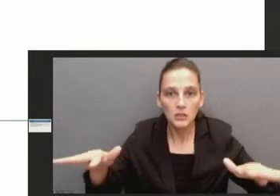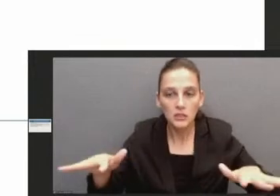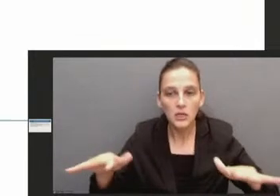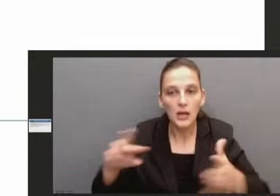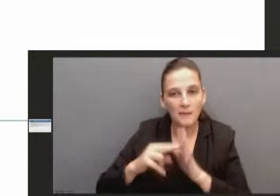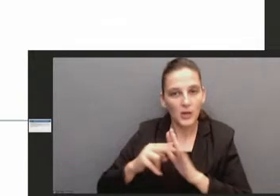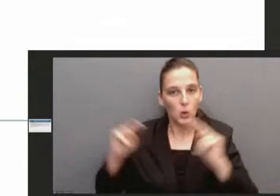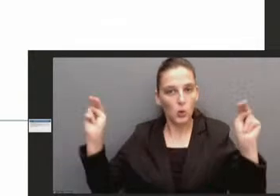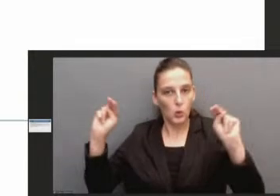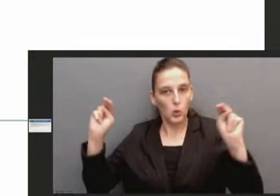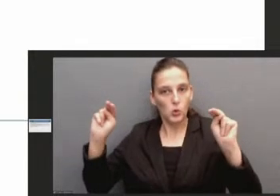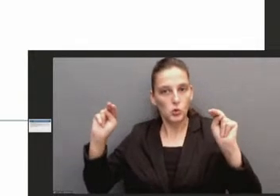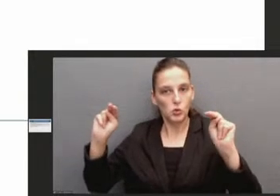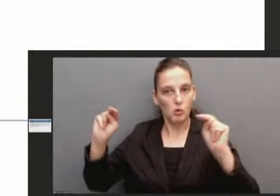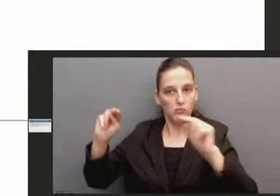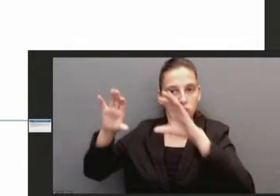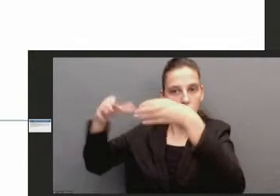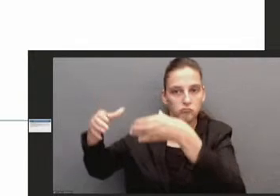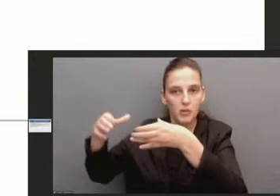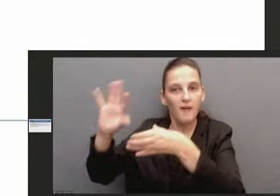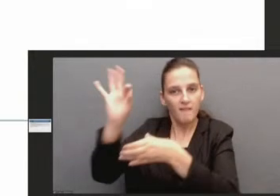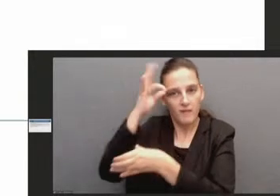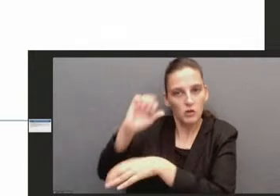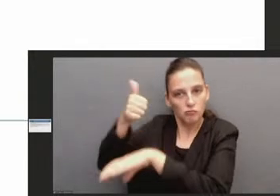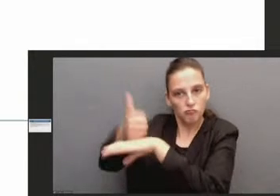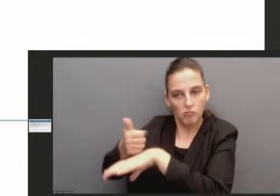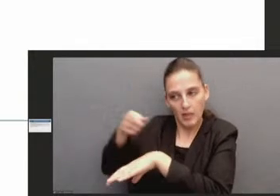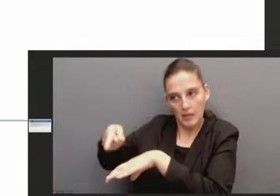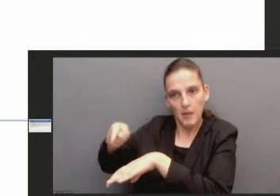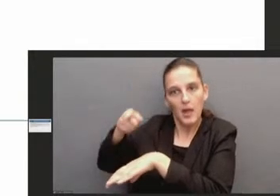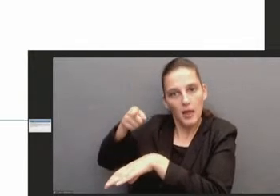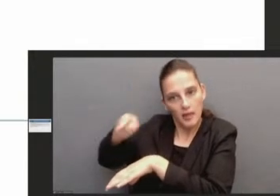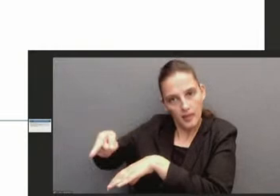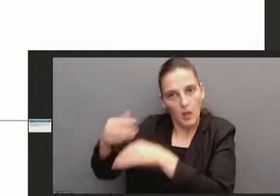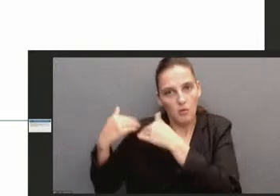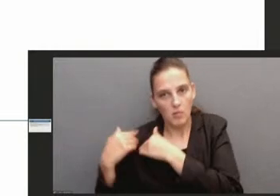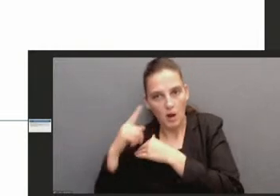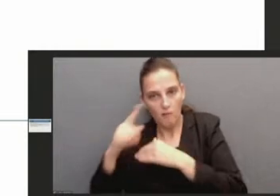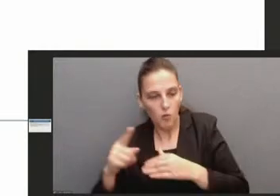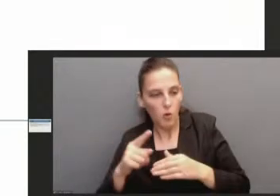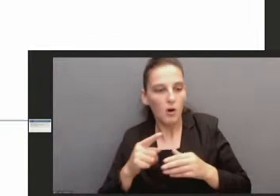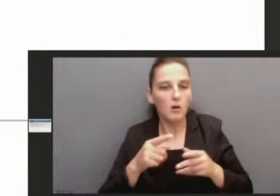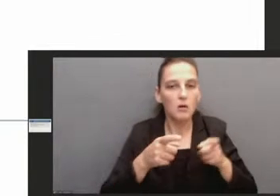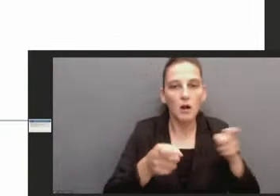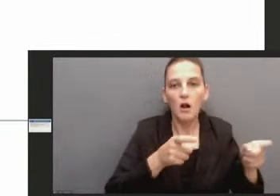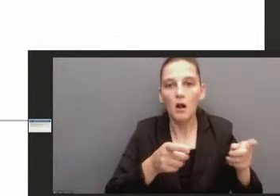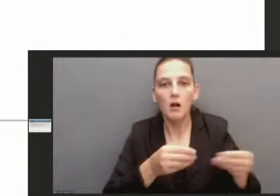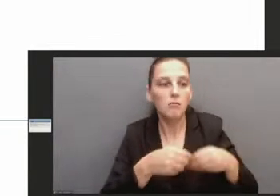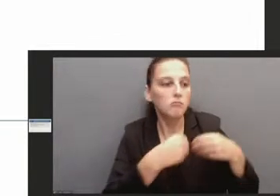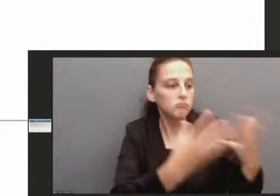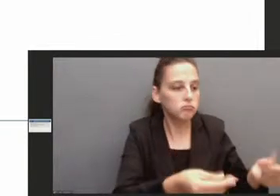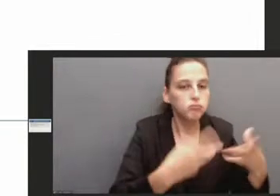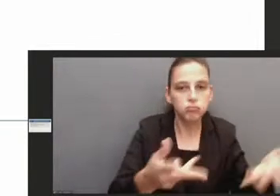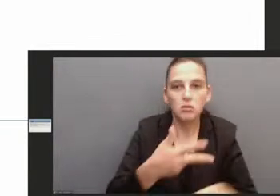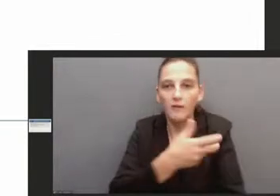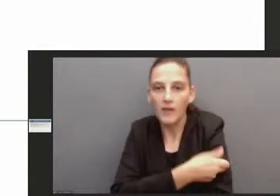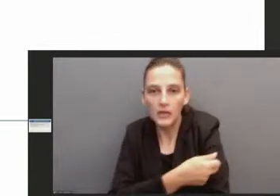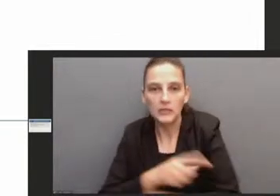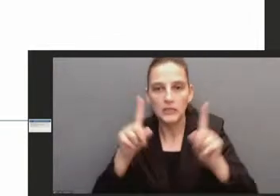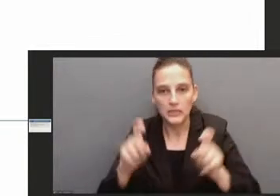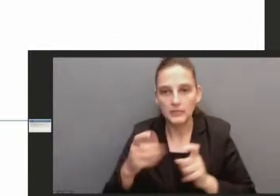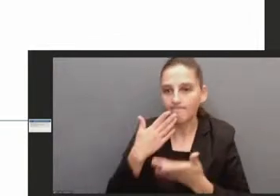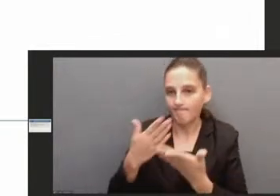by the federal government should oversee an equitable response for the distribution of vaccines and testing kits. Thank you, Madam